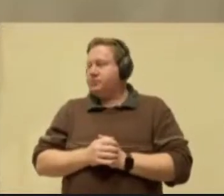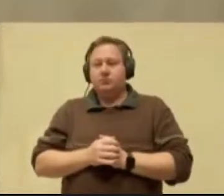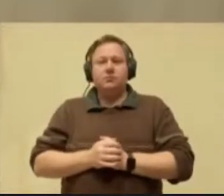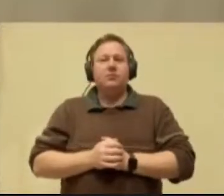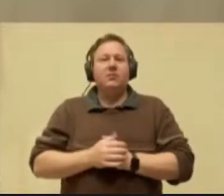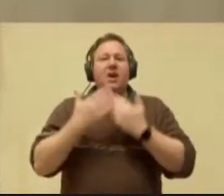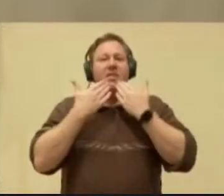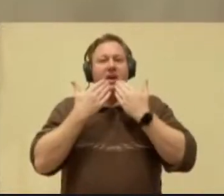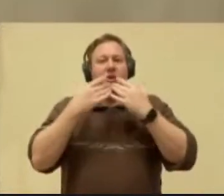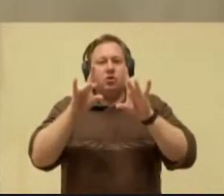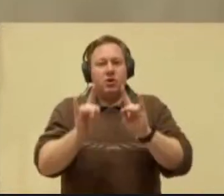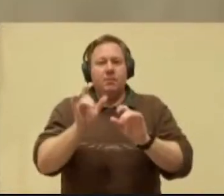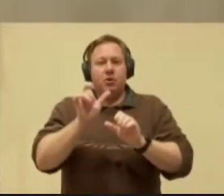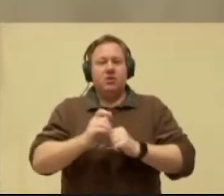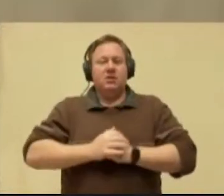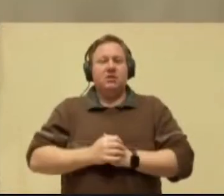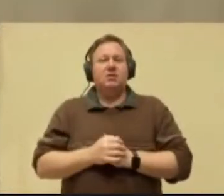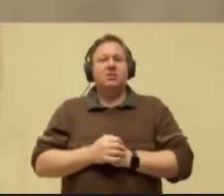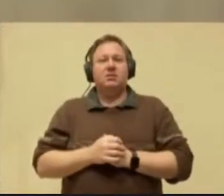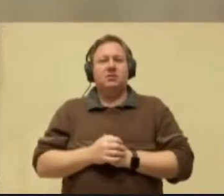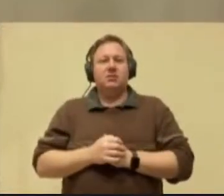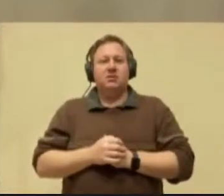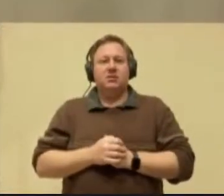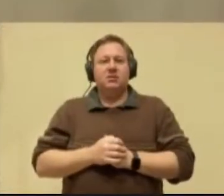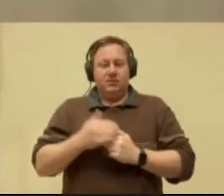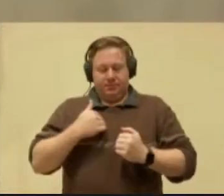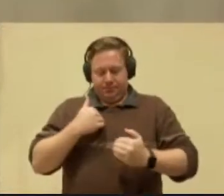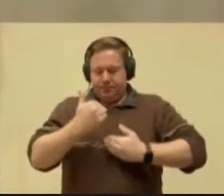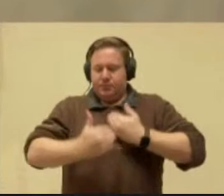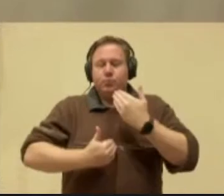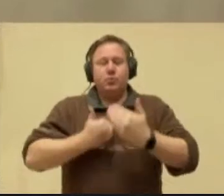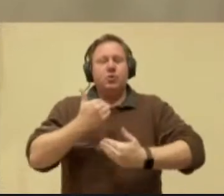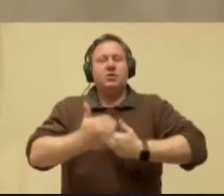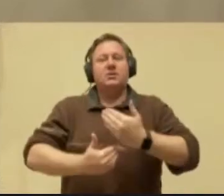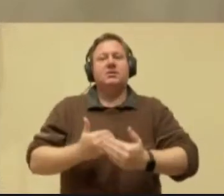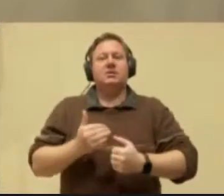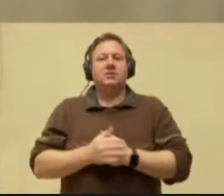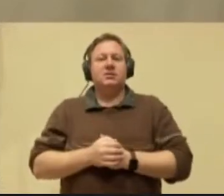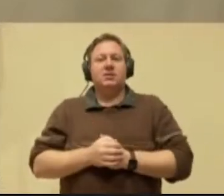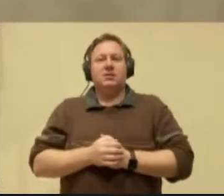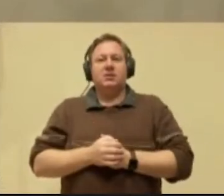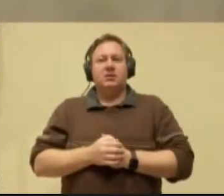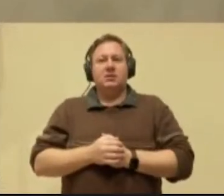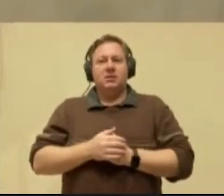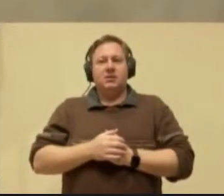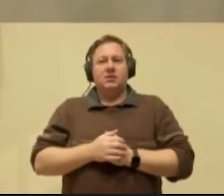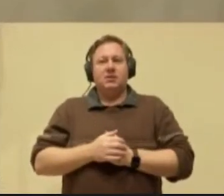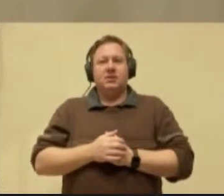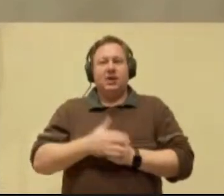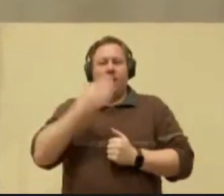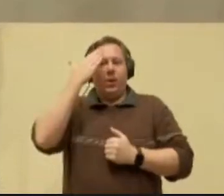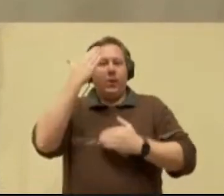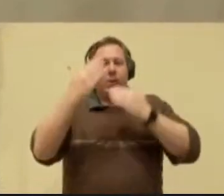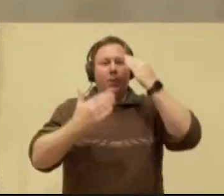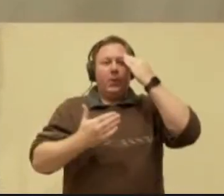thank you jefferson and i will proceed with the greetings